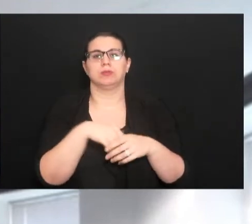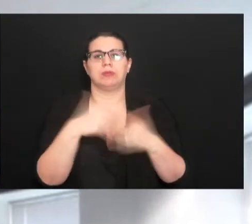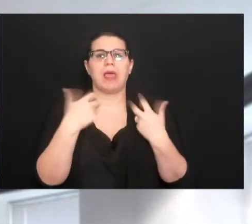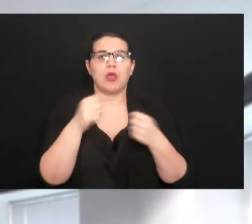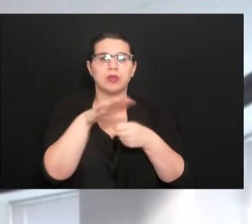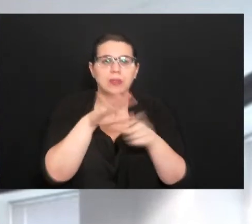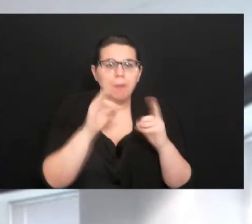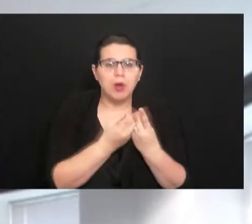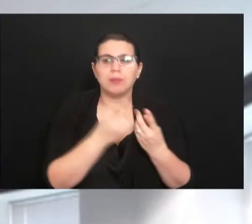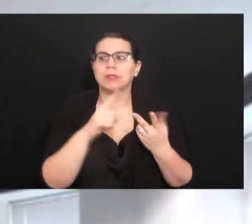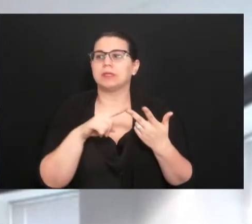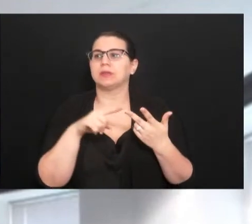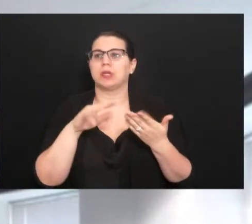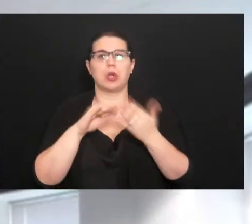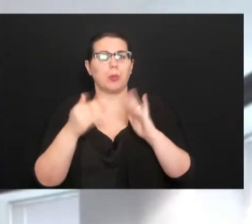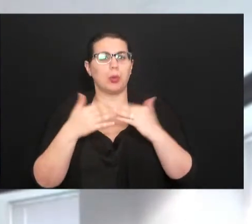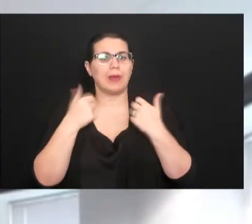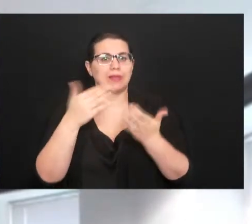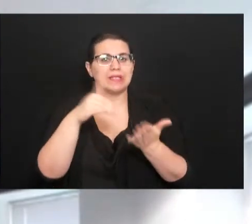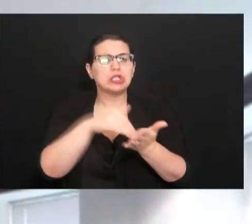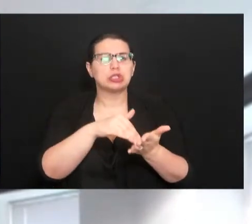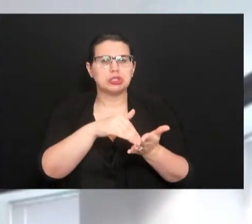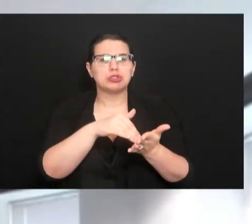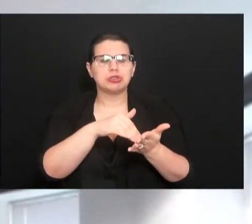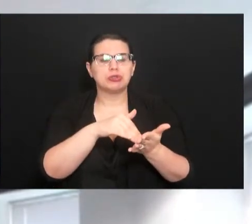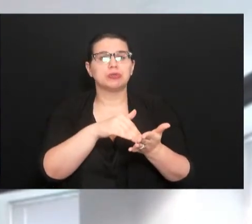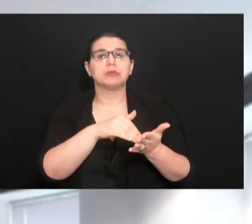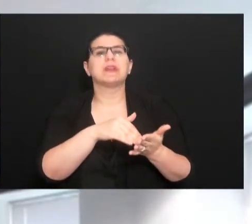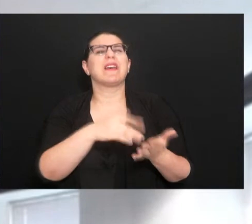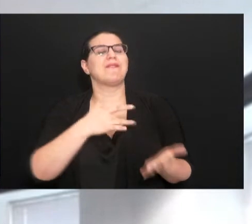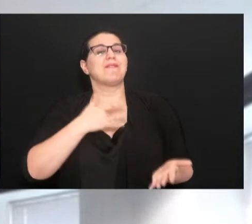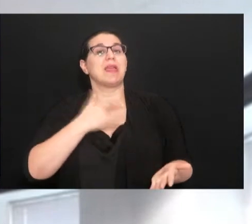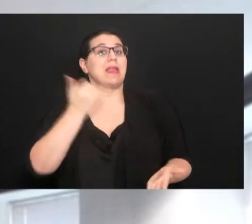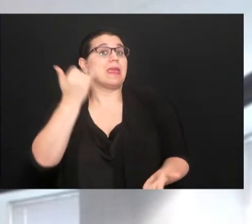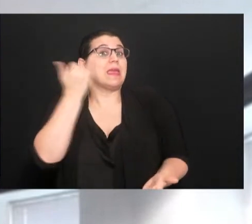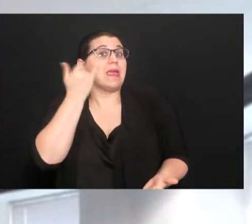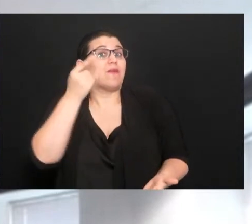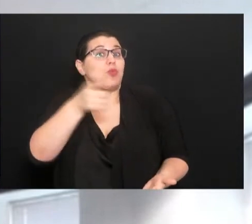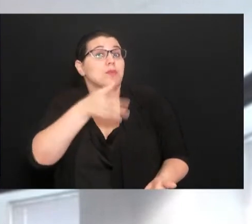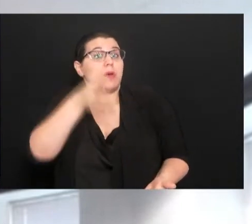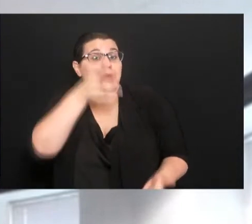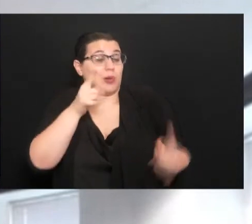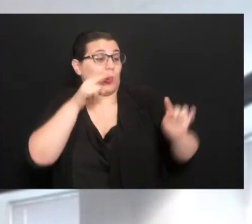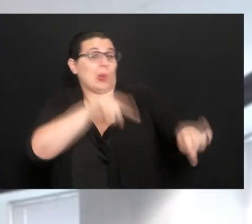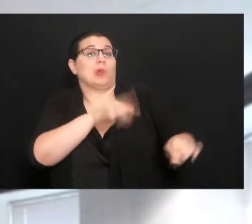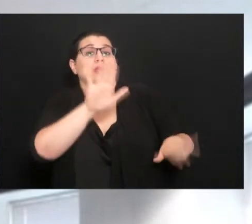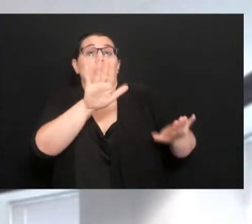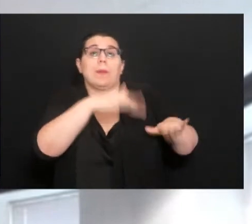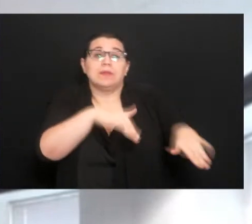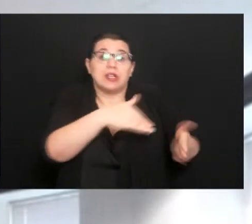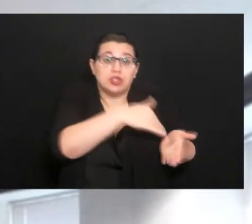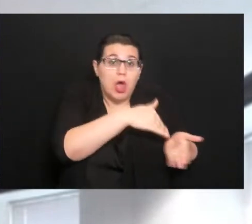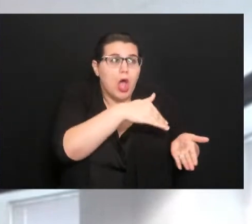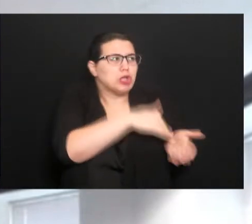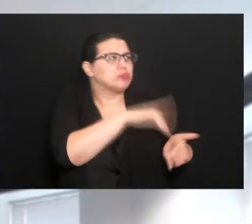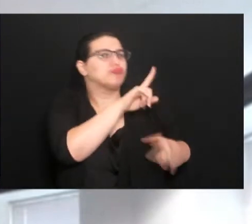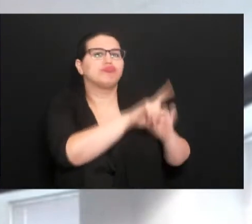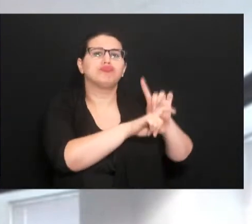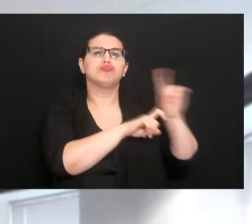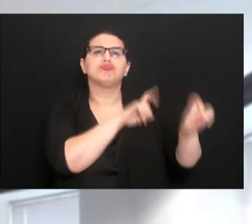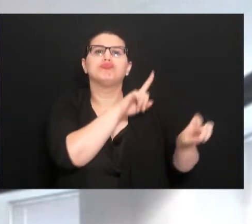health centers. So I think when parents can go to their own pediatricians, their own doctors, they can ask the proper questions, get